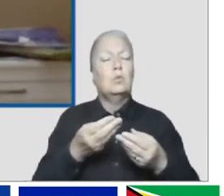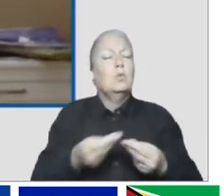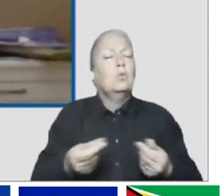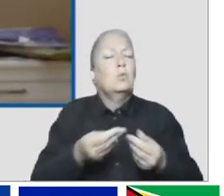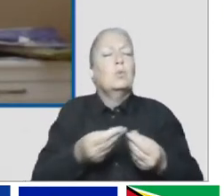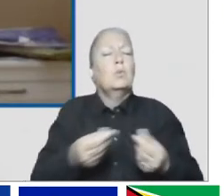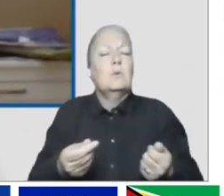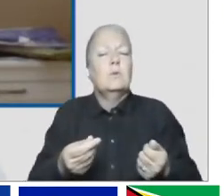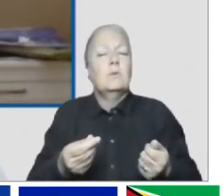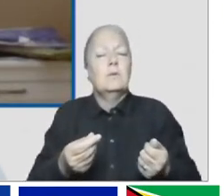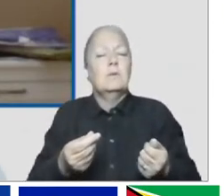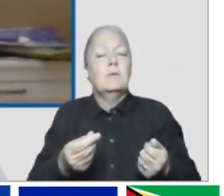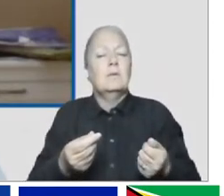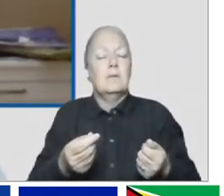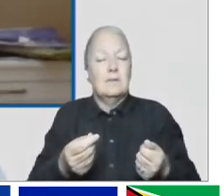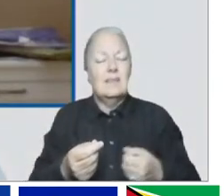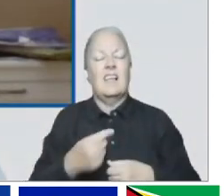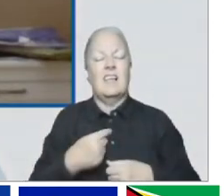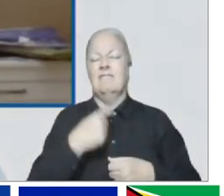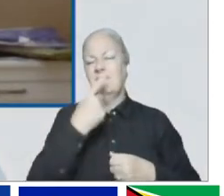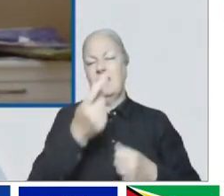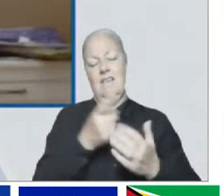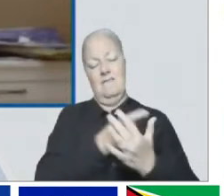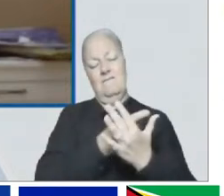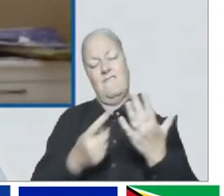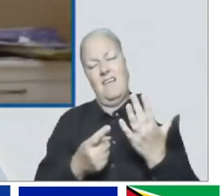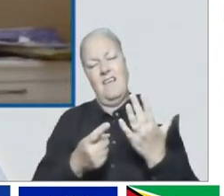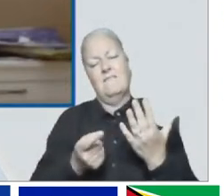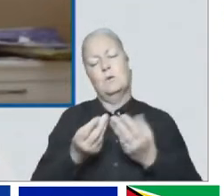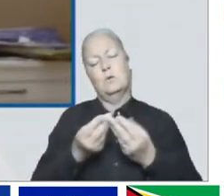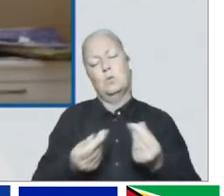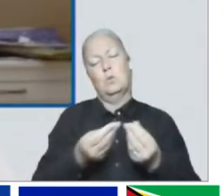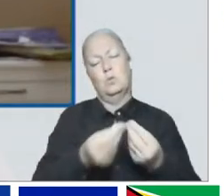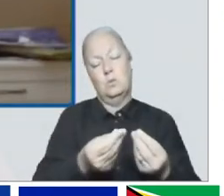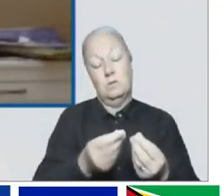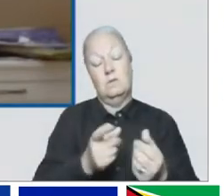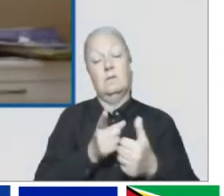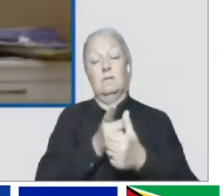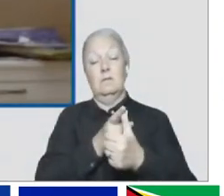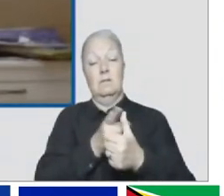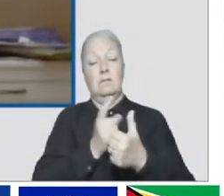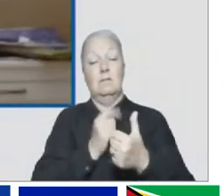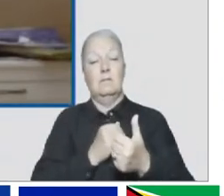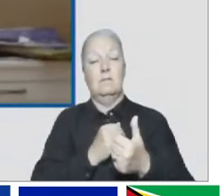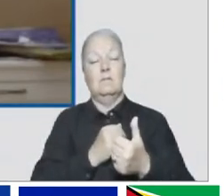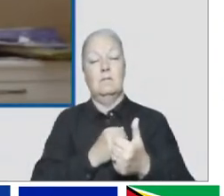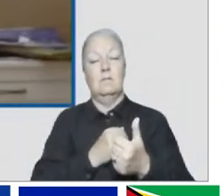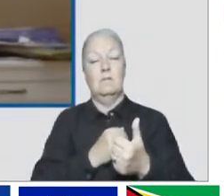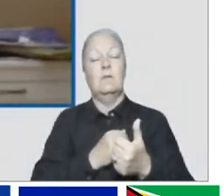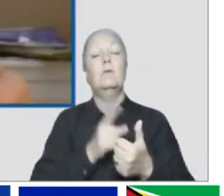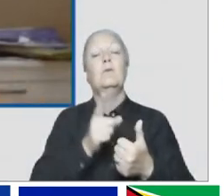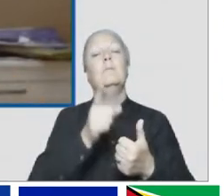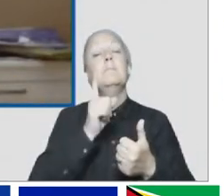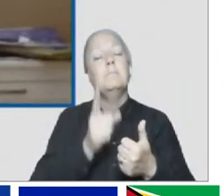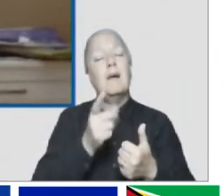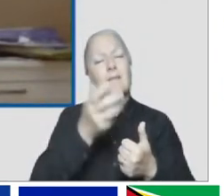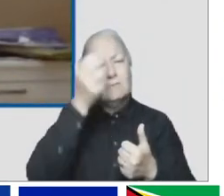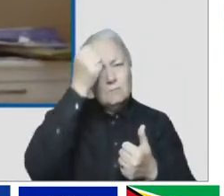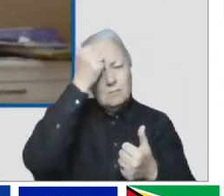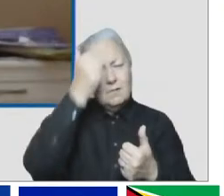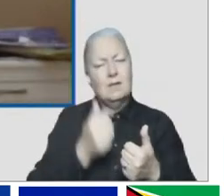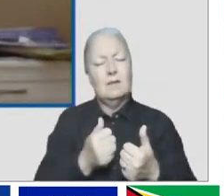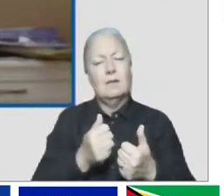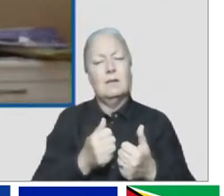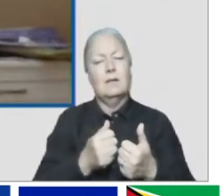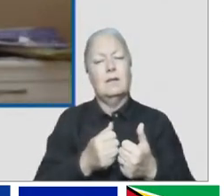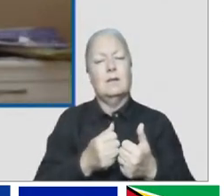five solutions that I captured. The first, let's not forget to capture the analysis of the